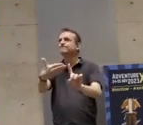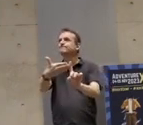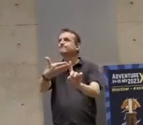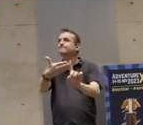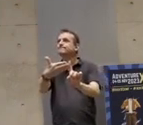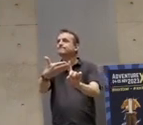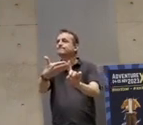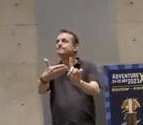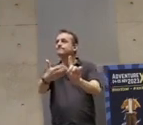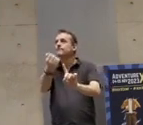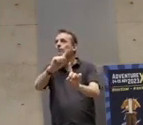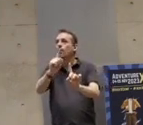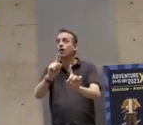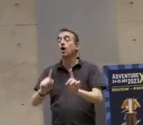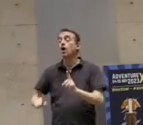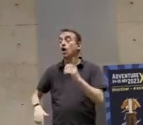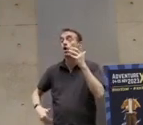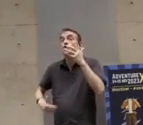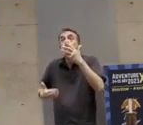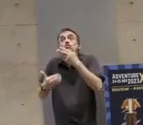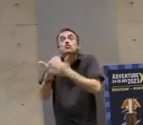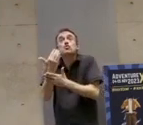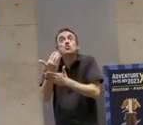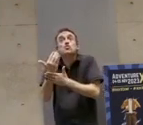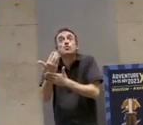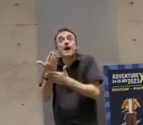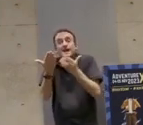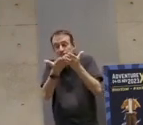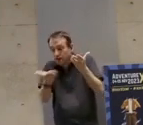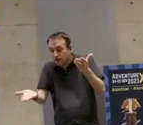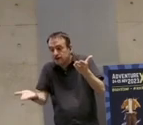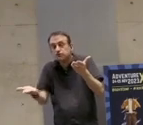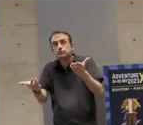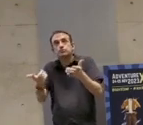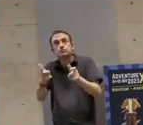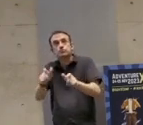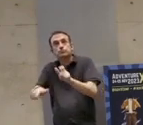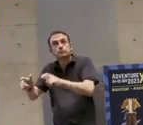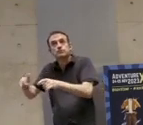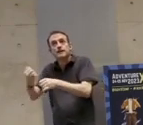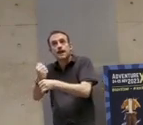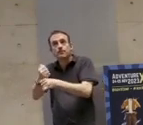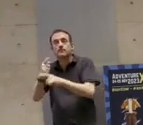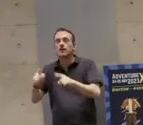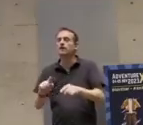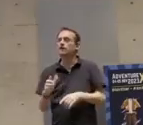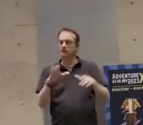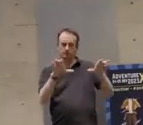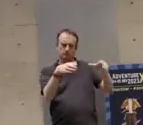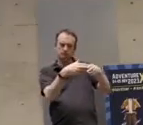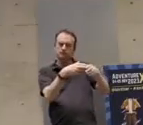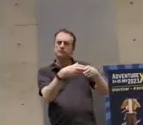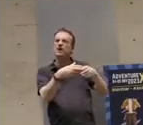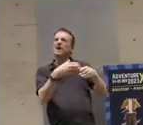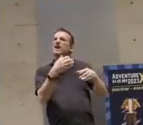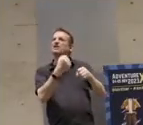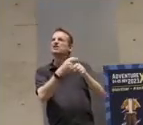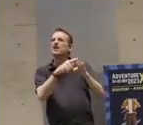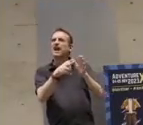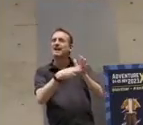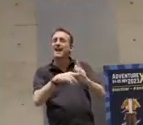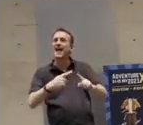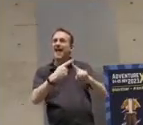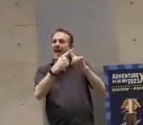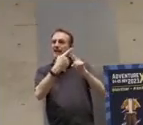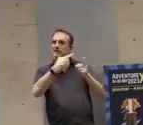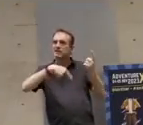talking about a new generation of gamers. But let's look at Gen X, first of all. People who are in their 40s, a good